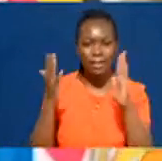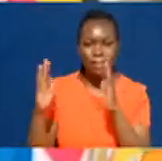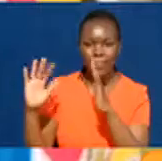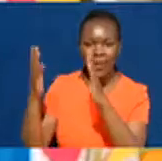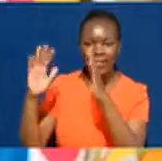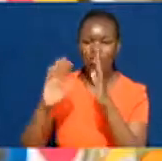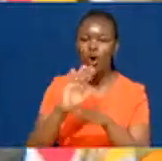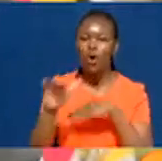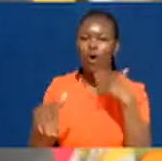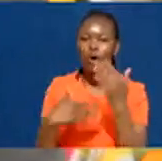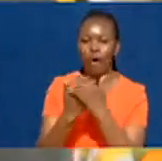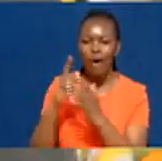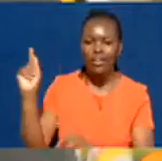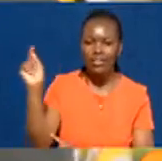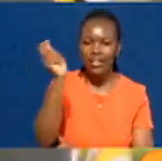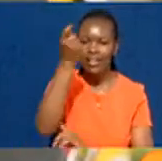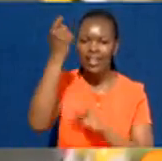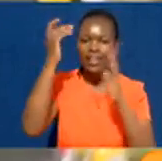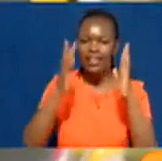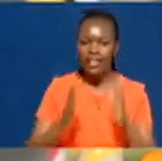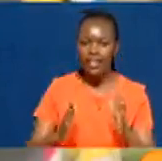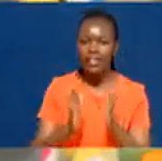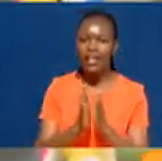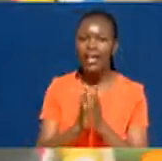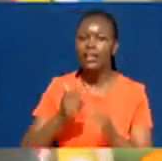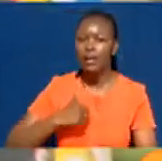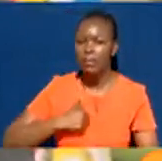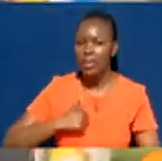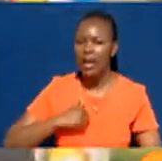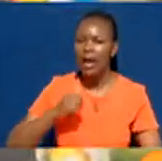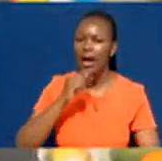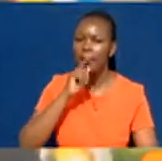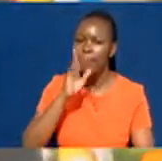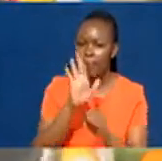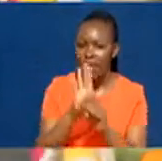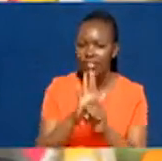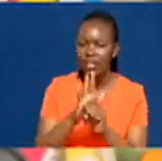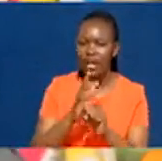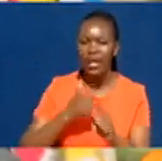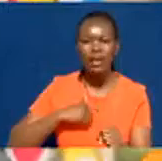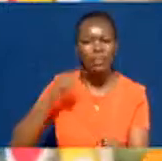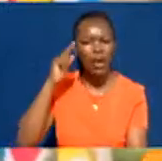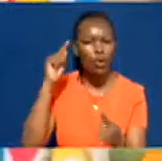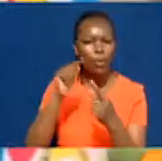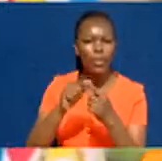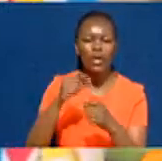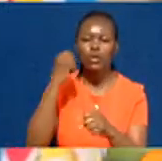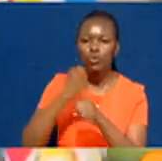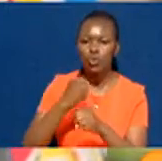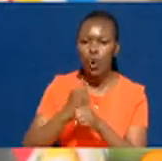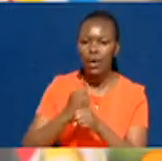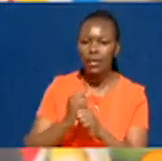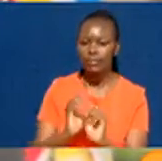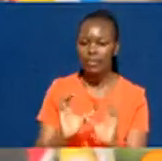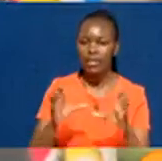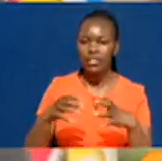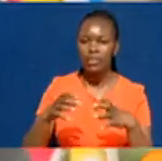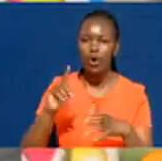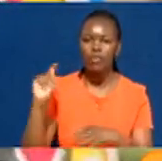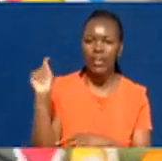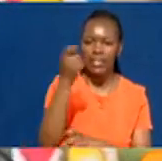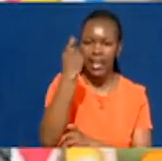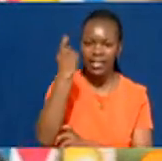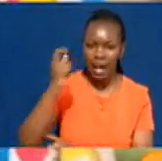all Kenyans, and I pledge and commit to work as the Kenya Kwanza team in making